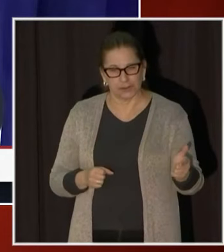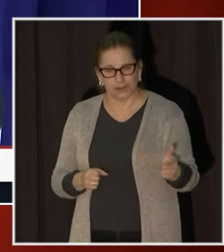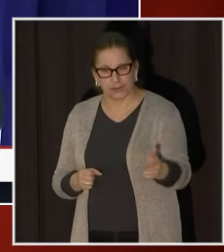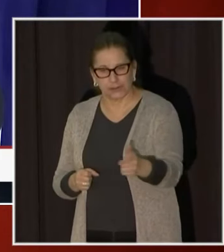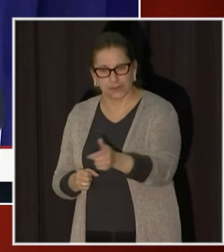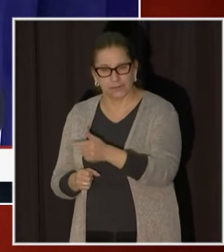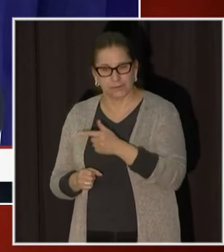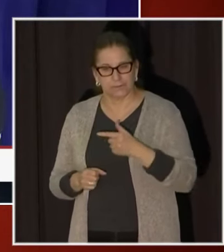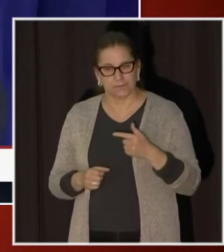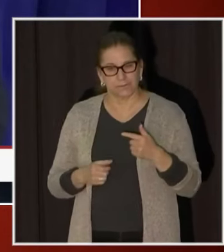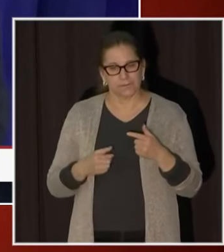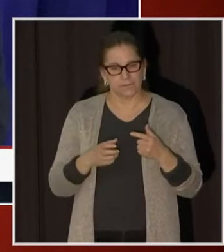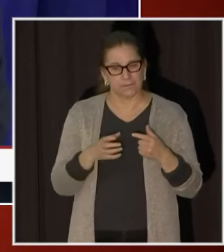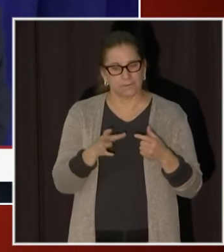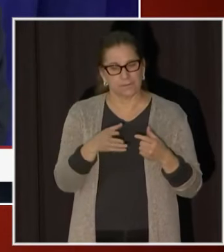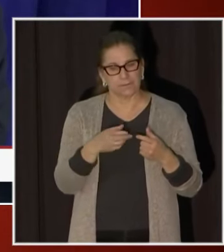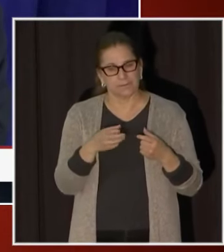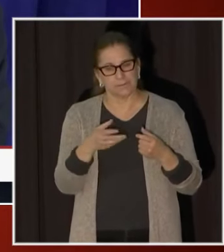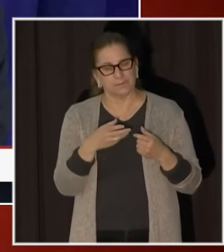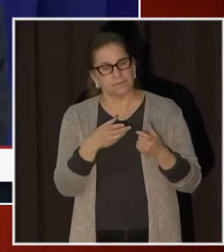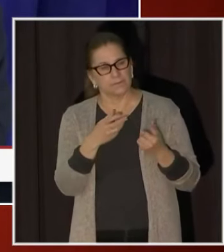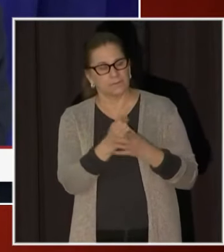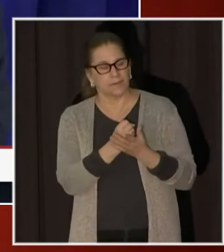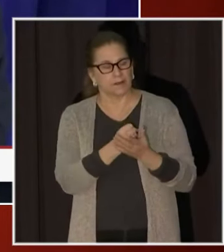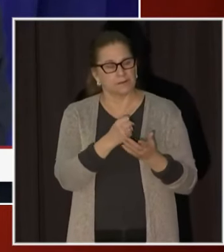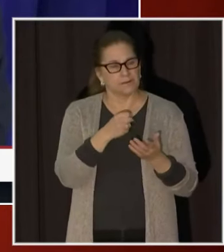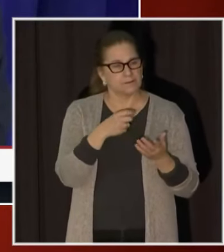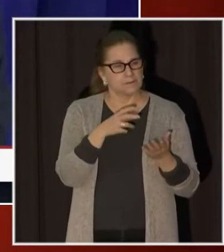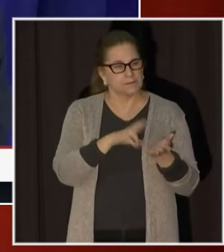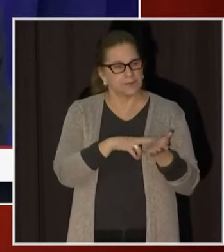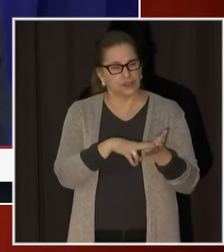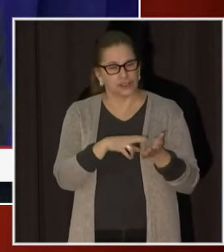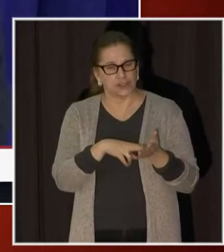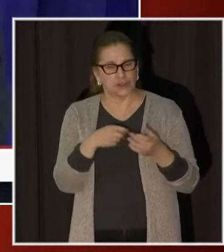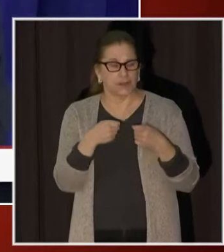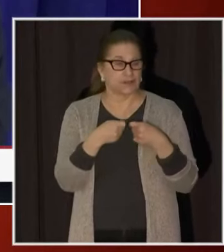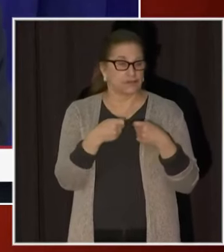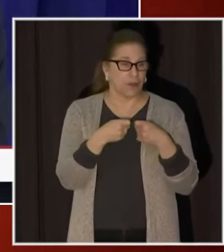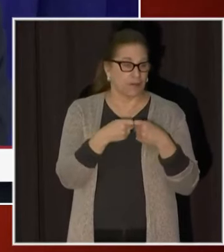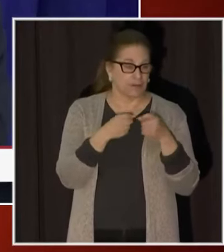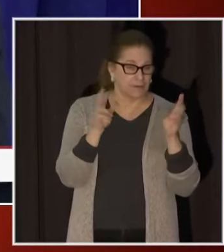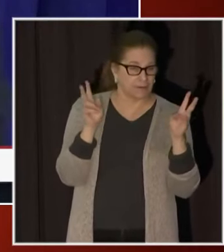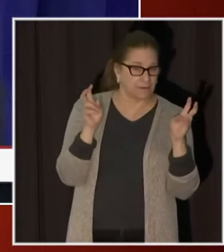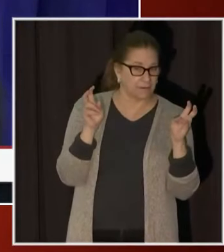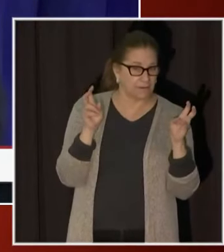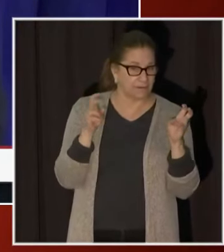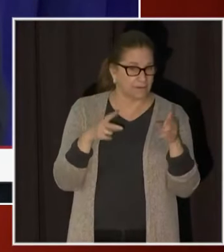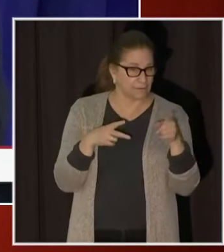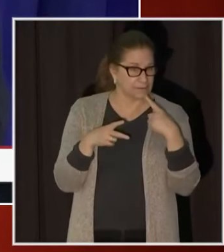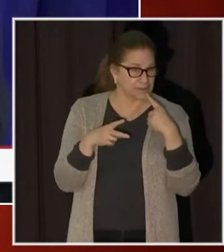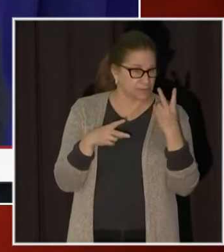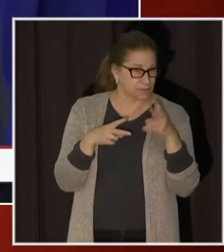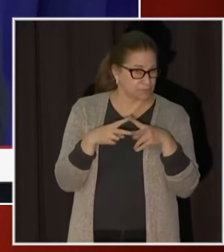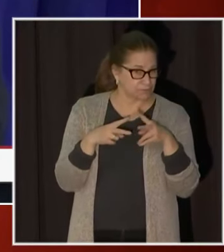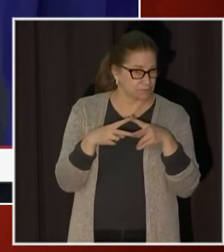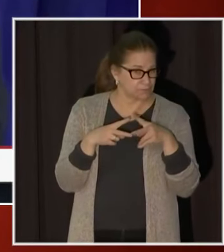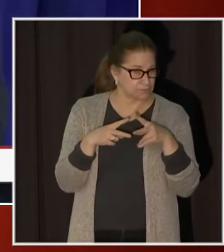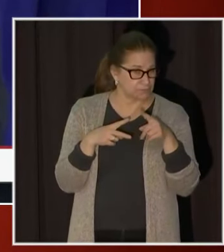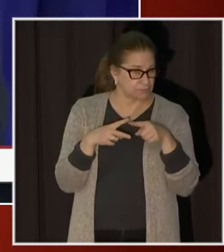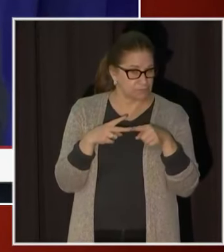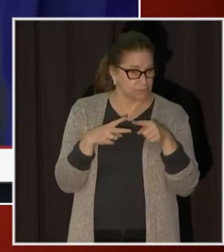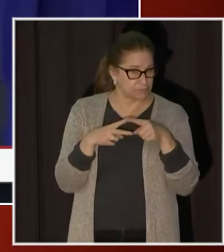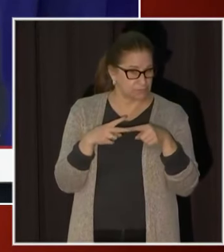correct? I think that's correct. I say think because you said two. The two that you mentioned are